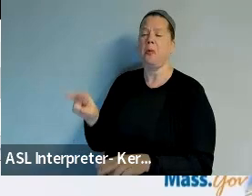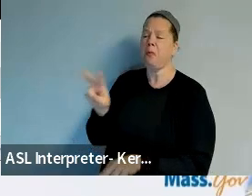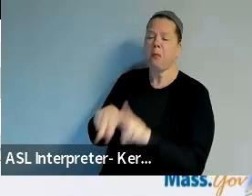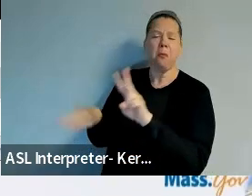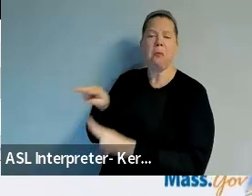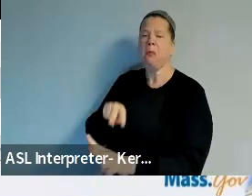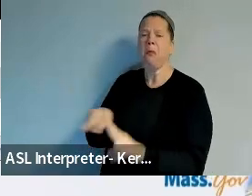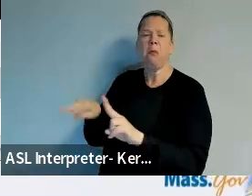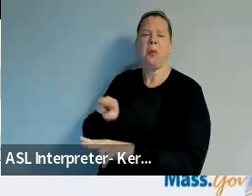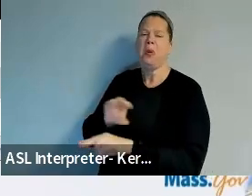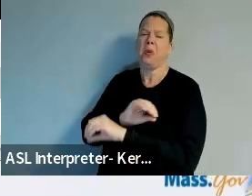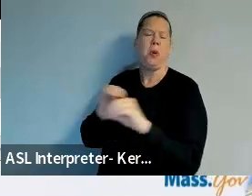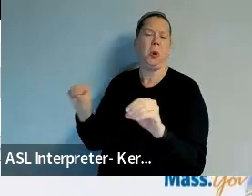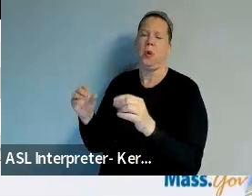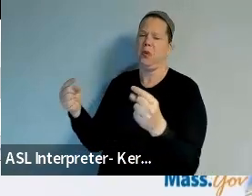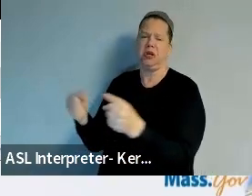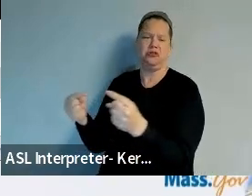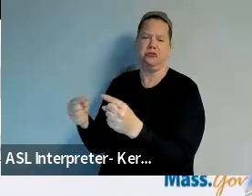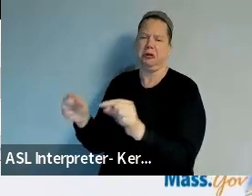caused by the restraint.